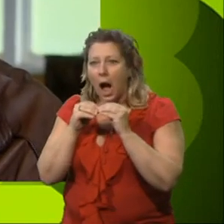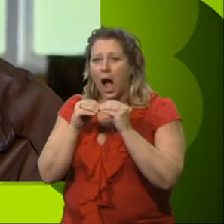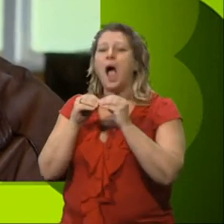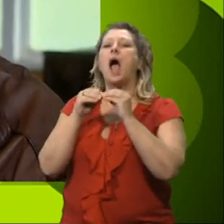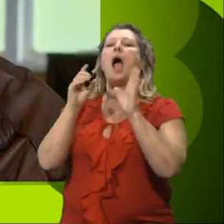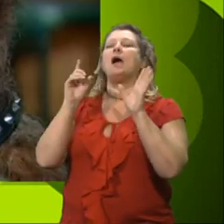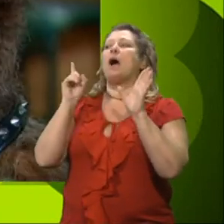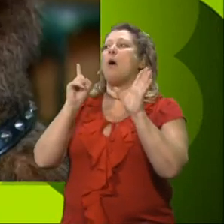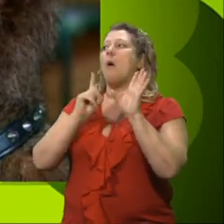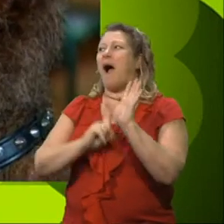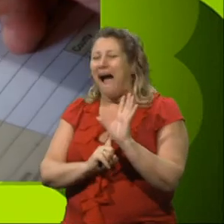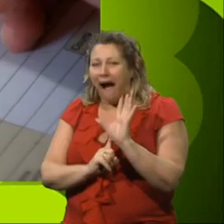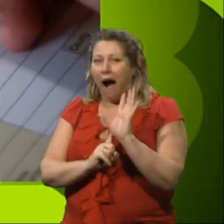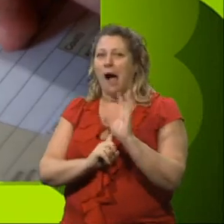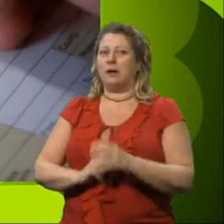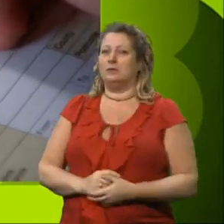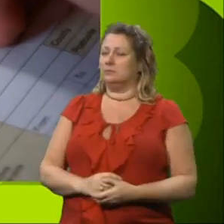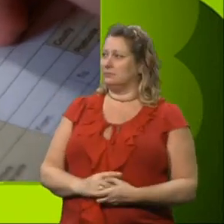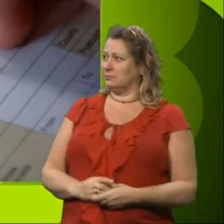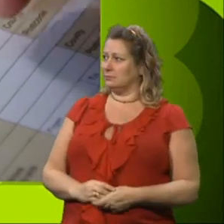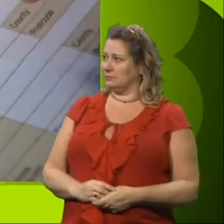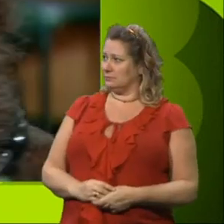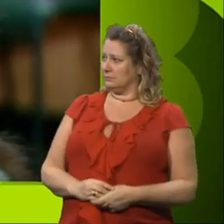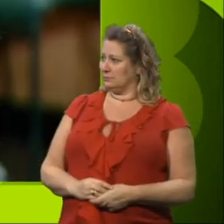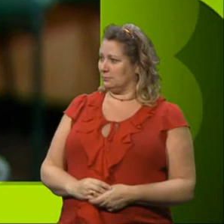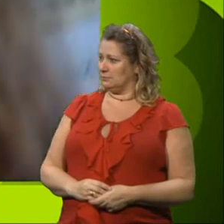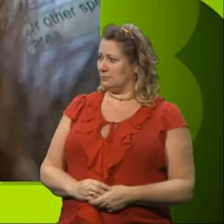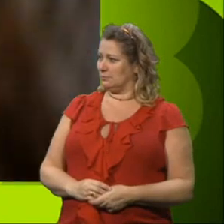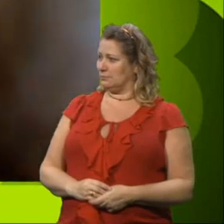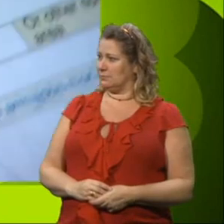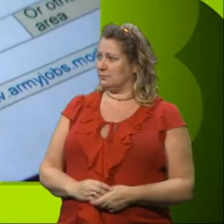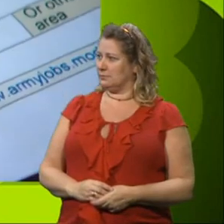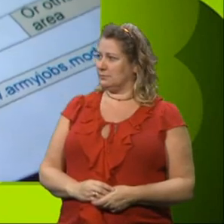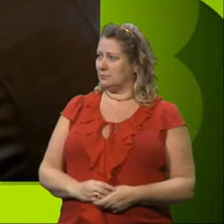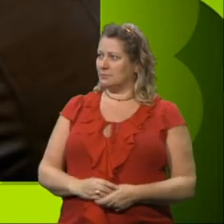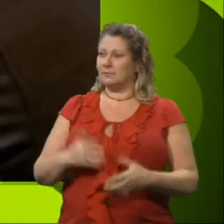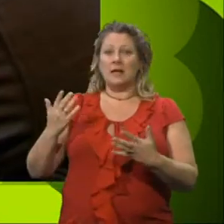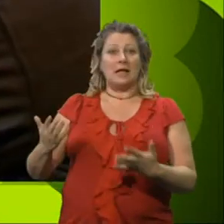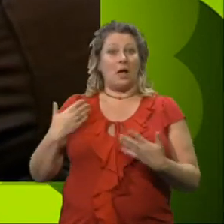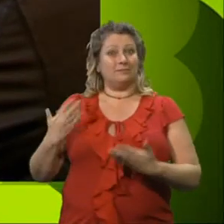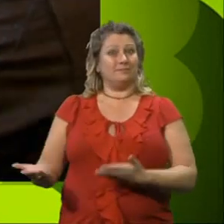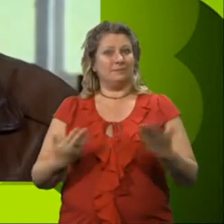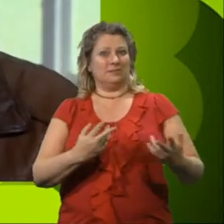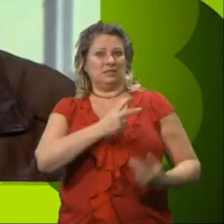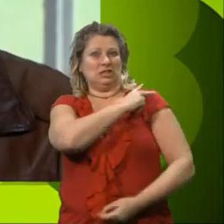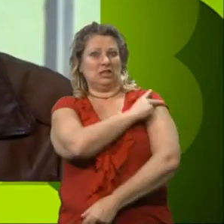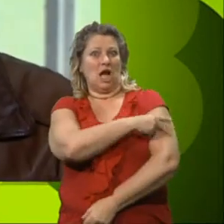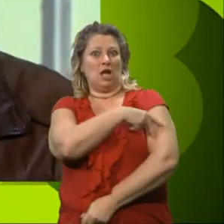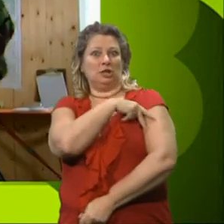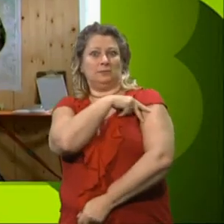D-E-G-B-B. Yeah. Yeah. And I'll hand you over to Sergeant Bluster.